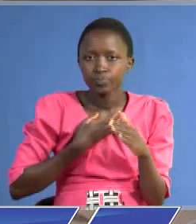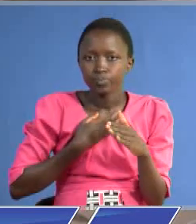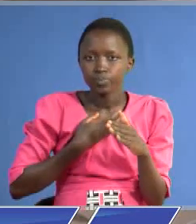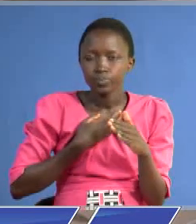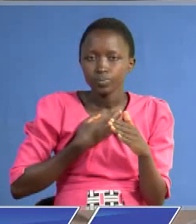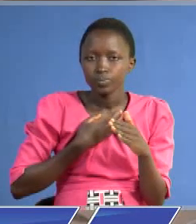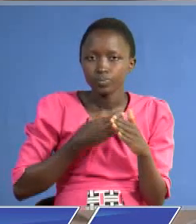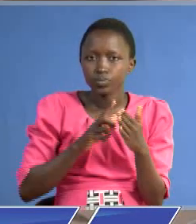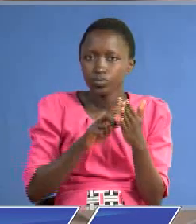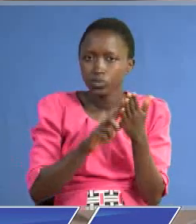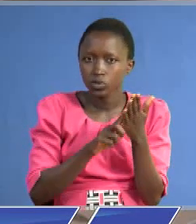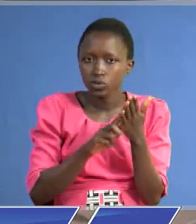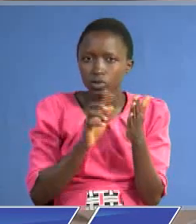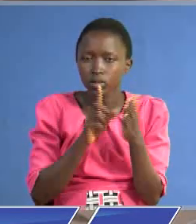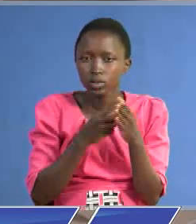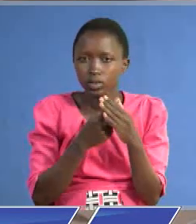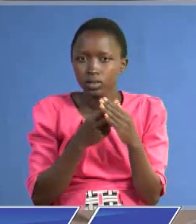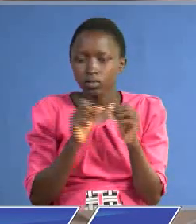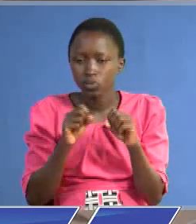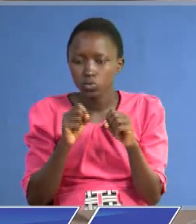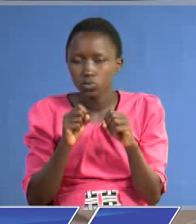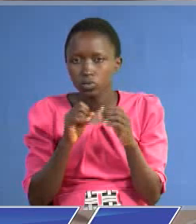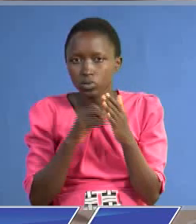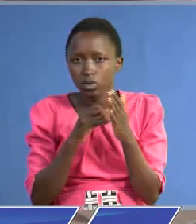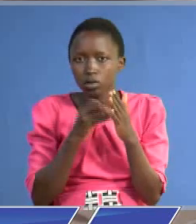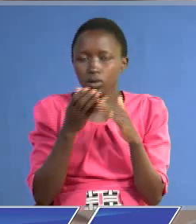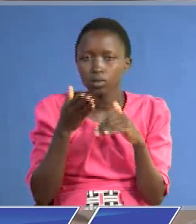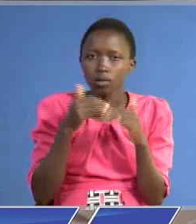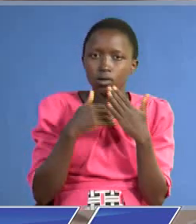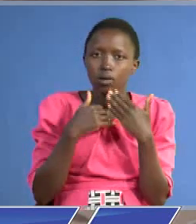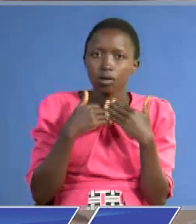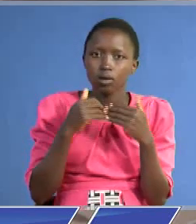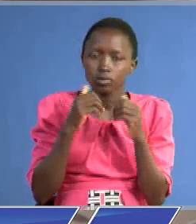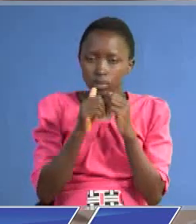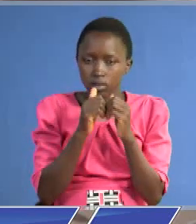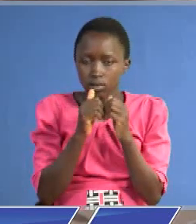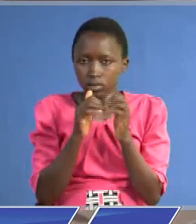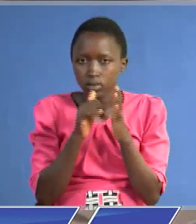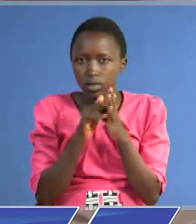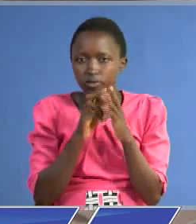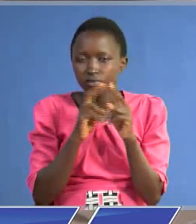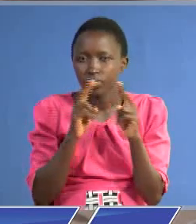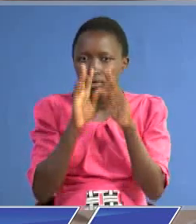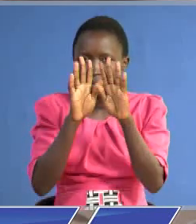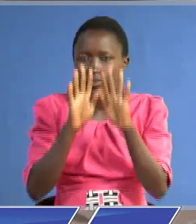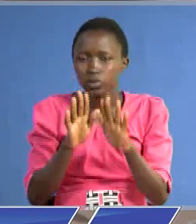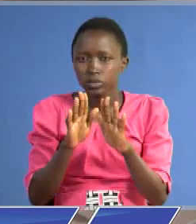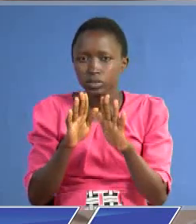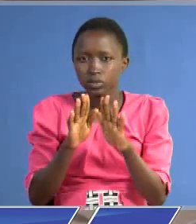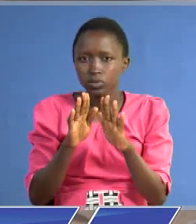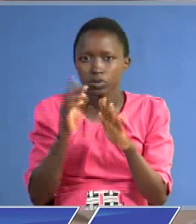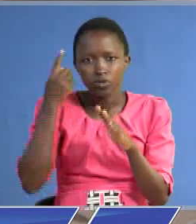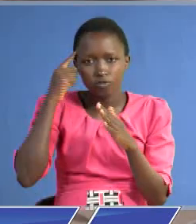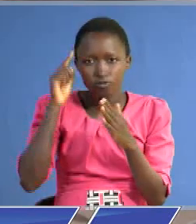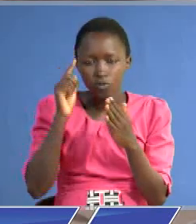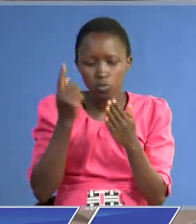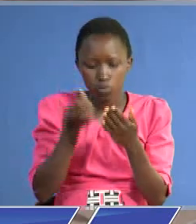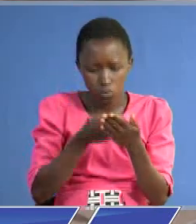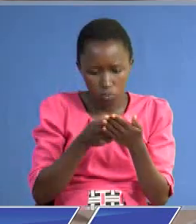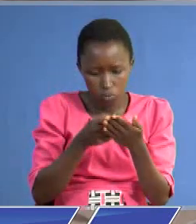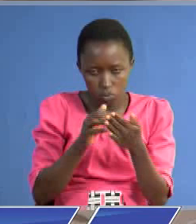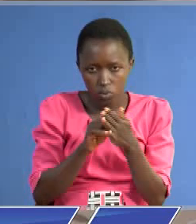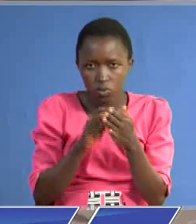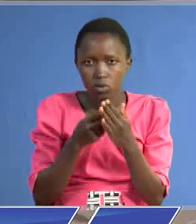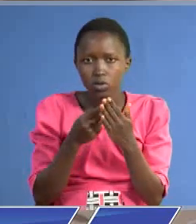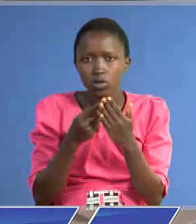localities, and then they will be able to participate in science. And it's also important for documentation of our